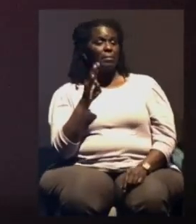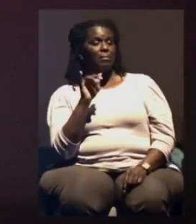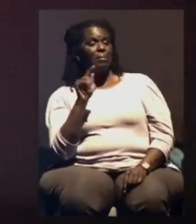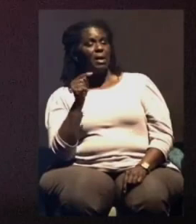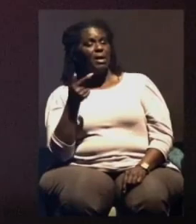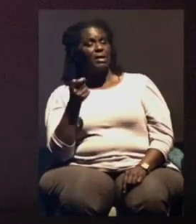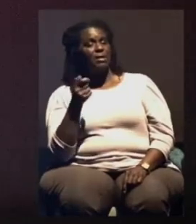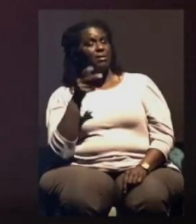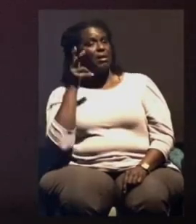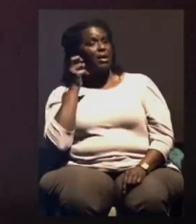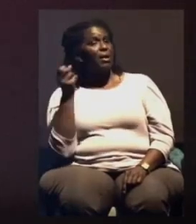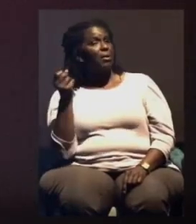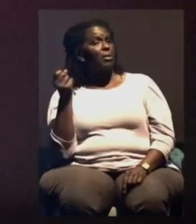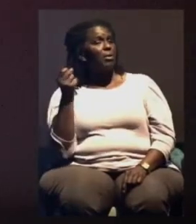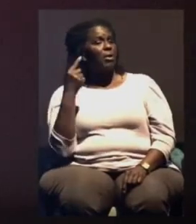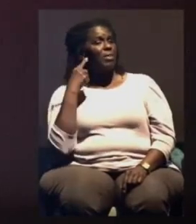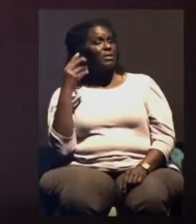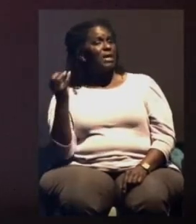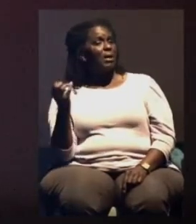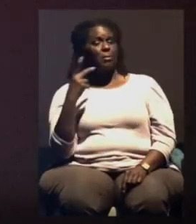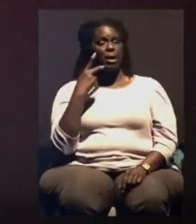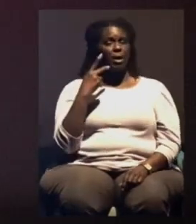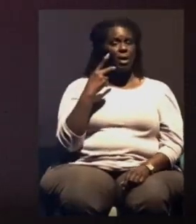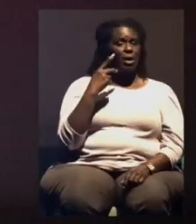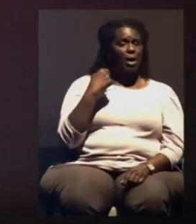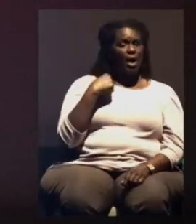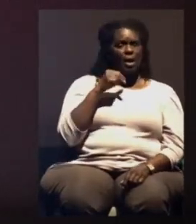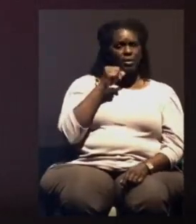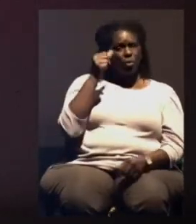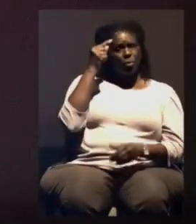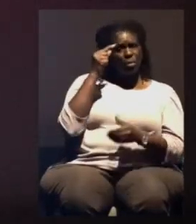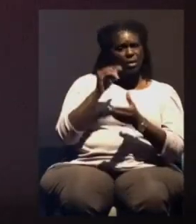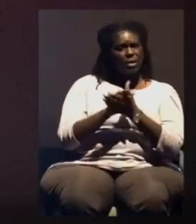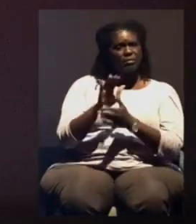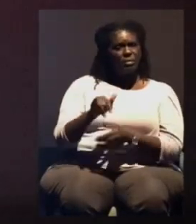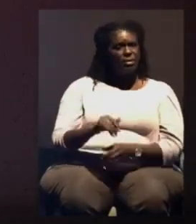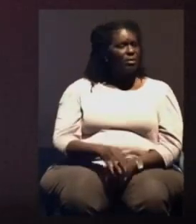sound, and I can hear it come back. And the reporter goes, I can't believe that.